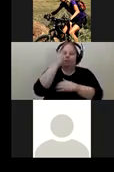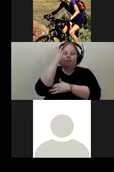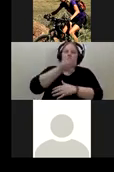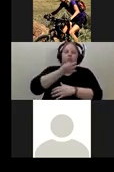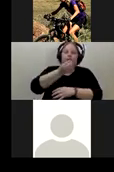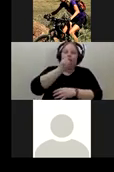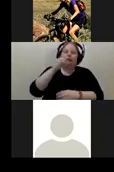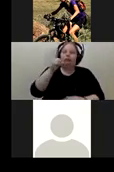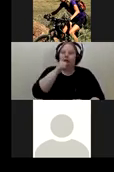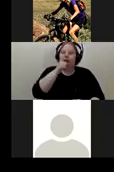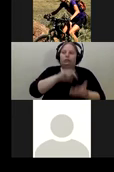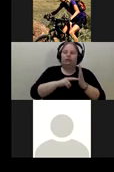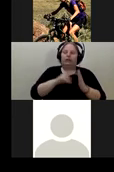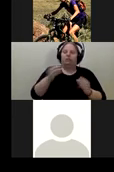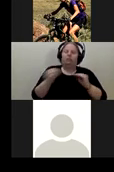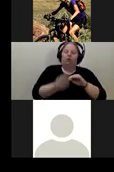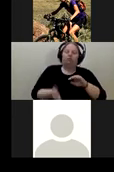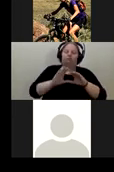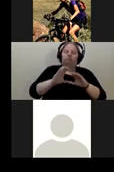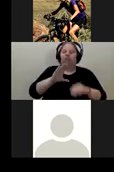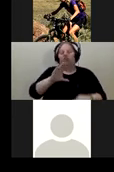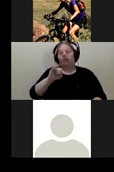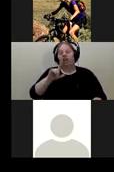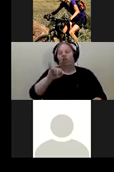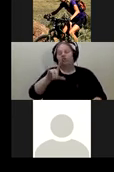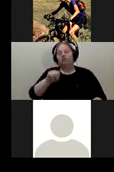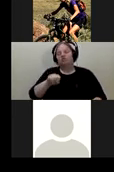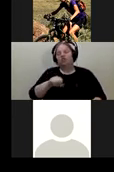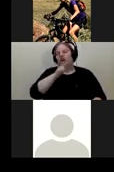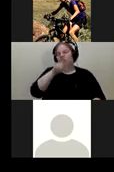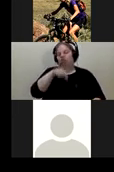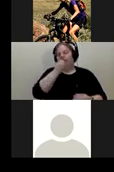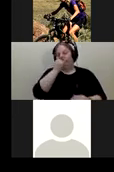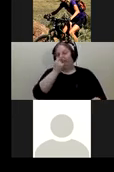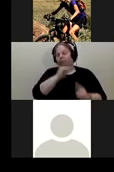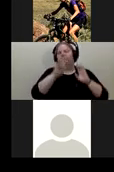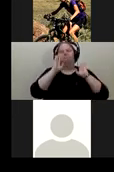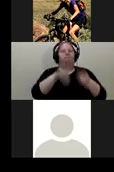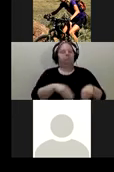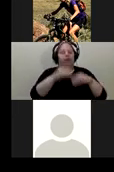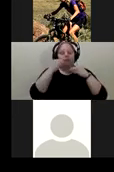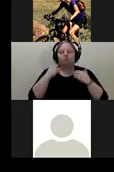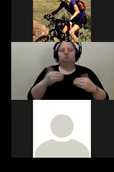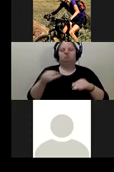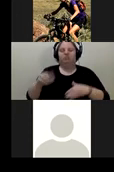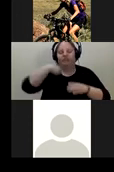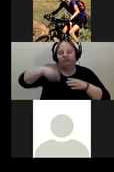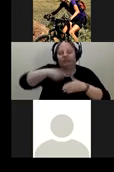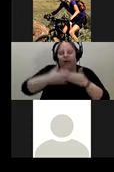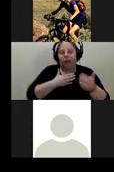calories I shouldn't have, but I'm going to do it. I'm just going to do it. And you're going to think of all the reasons that